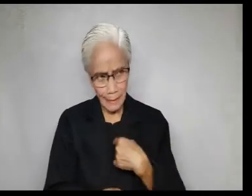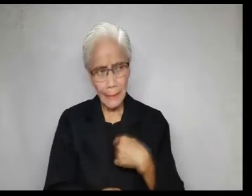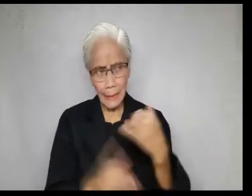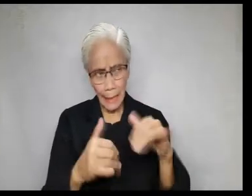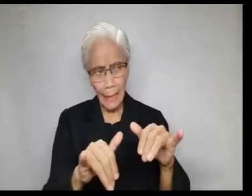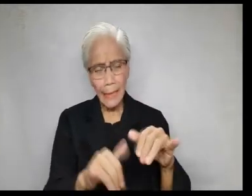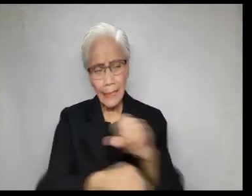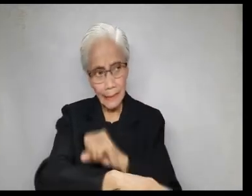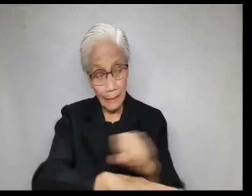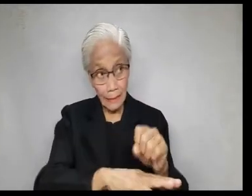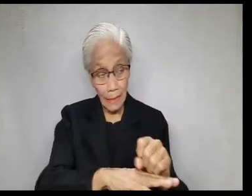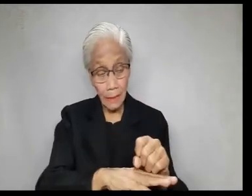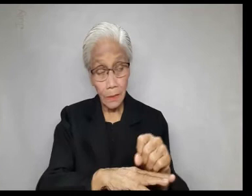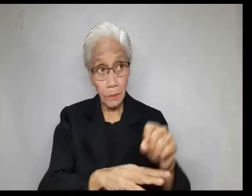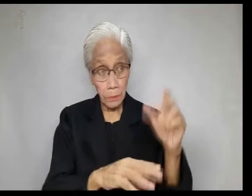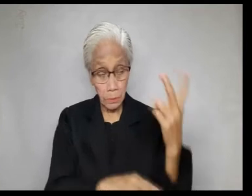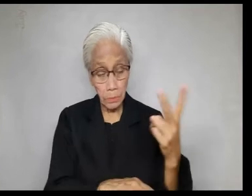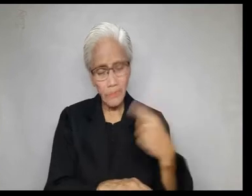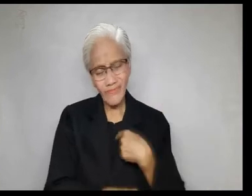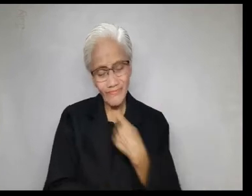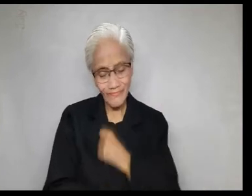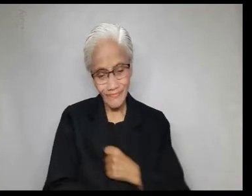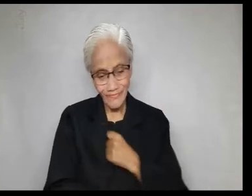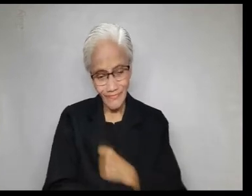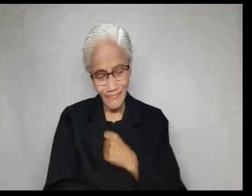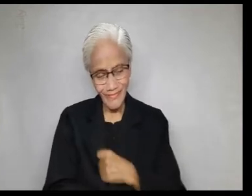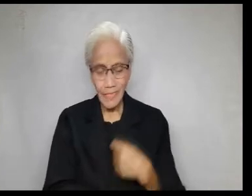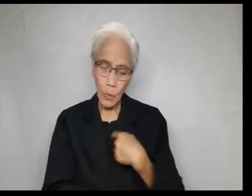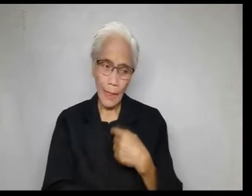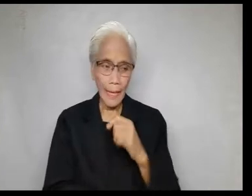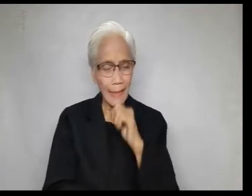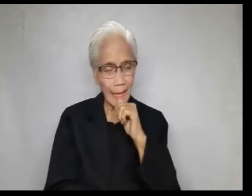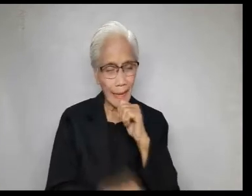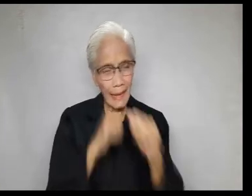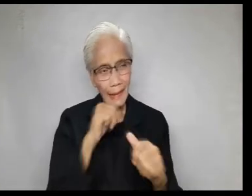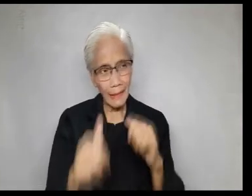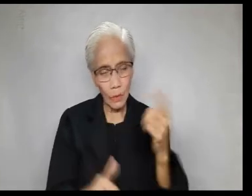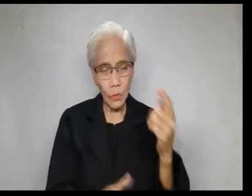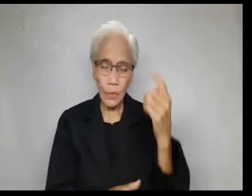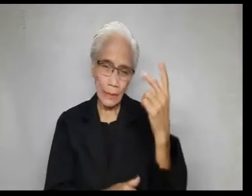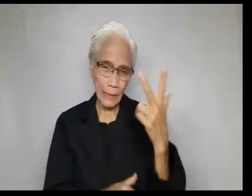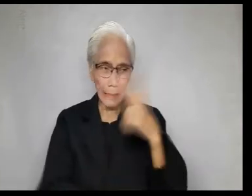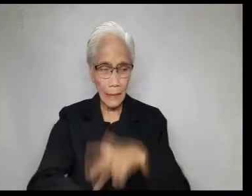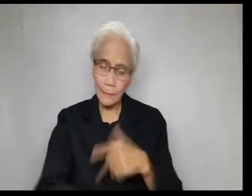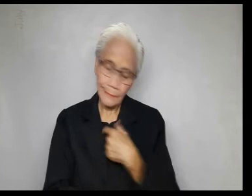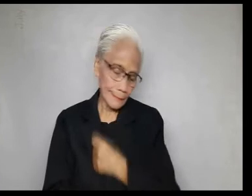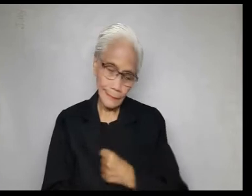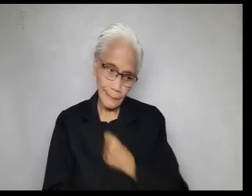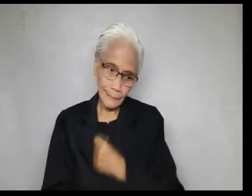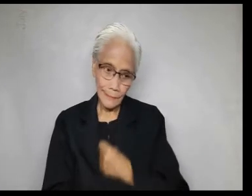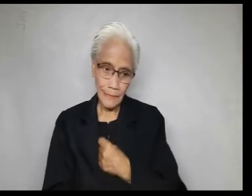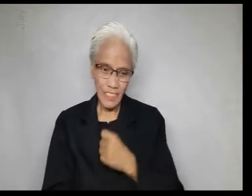in stage 2. That was why I am sorry to have denied you 3 times. I am so